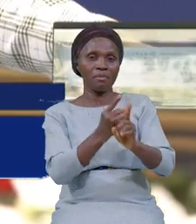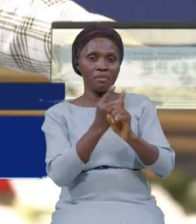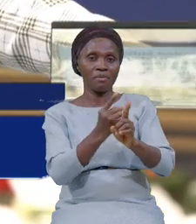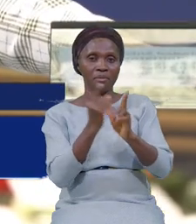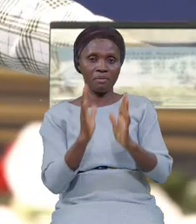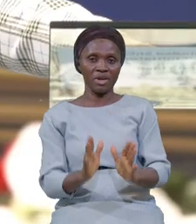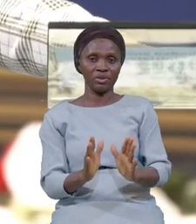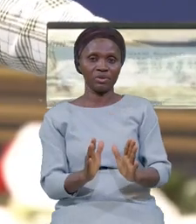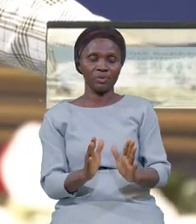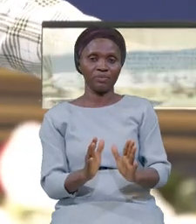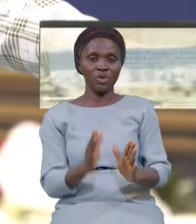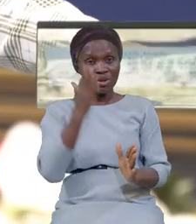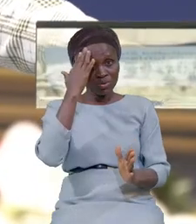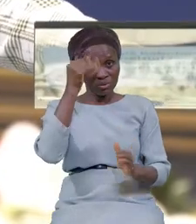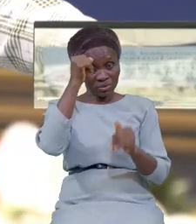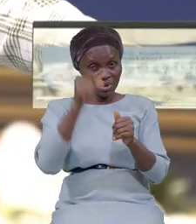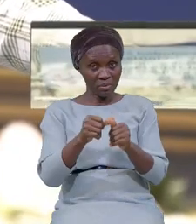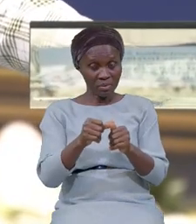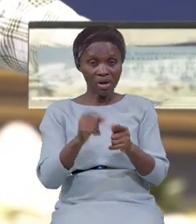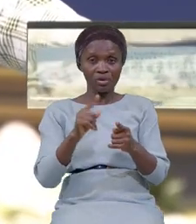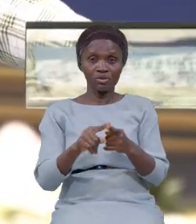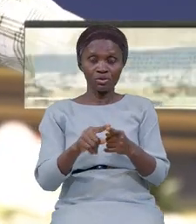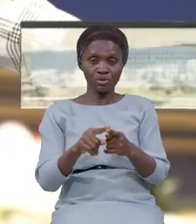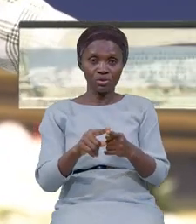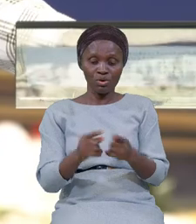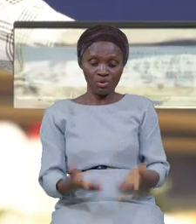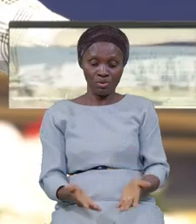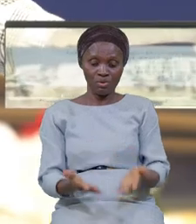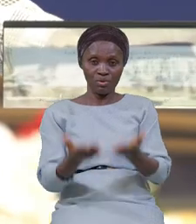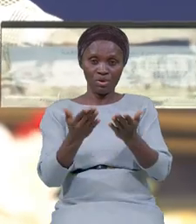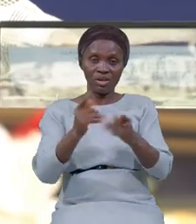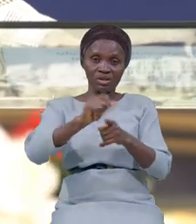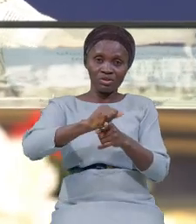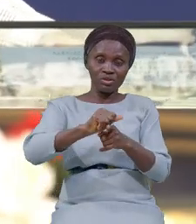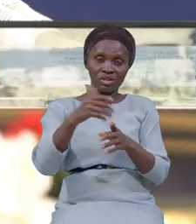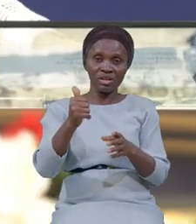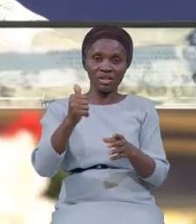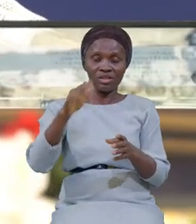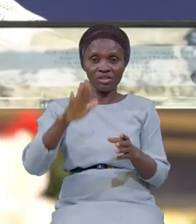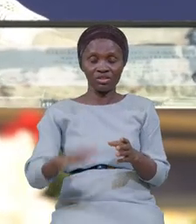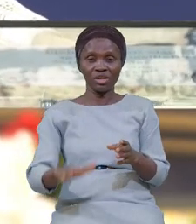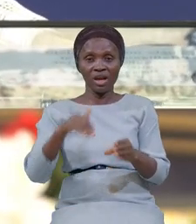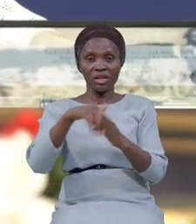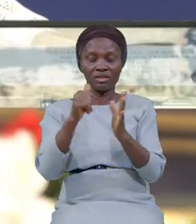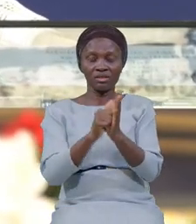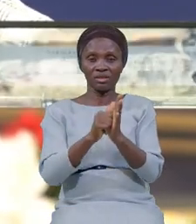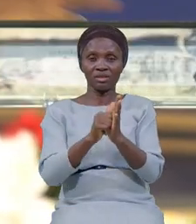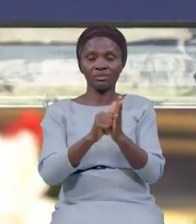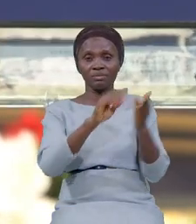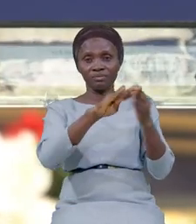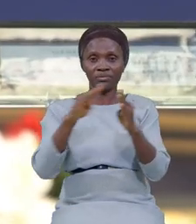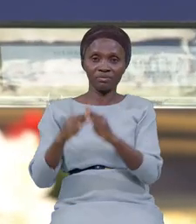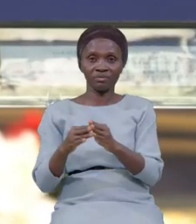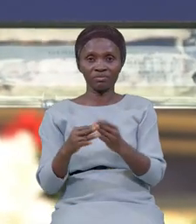that community where there were slaves, where they never amounted to anything,